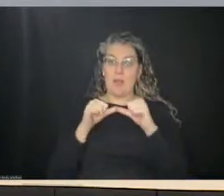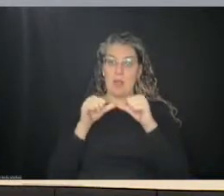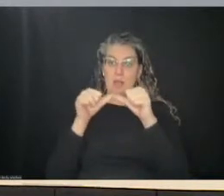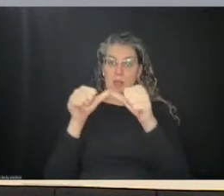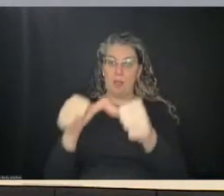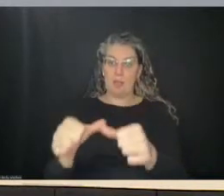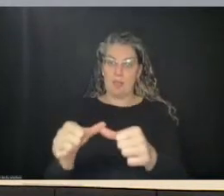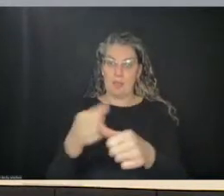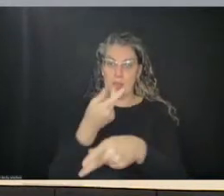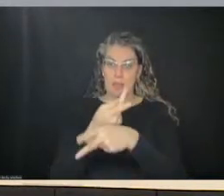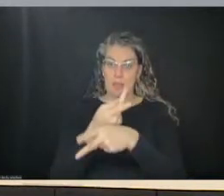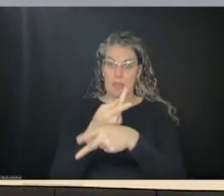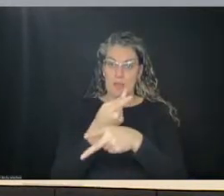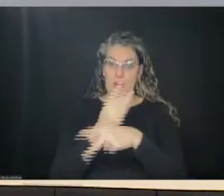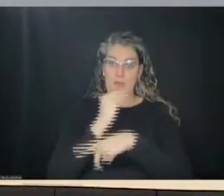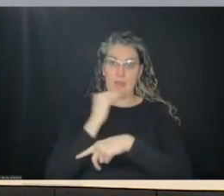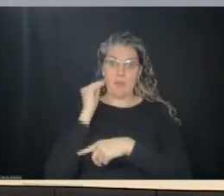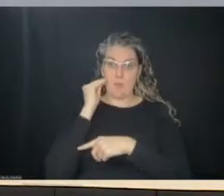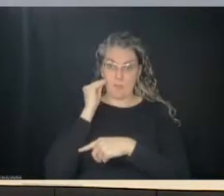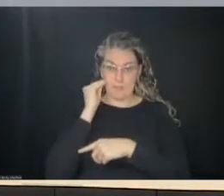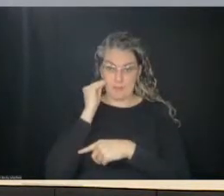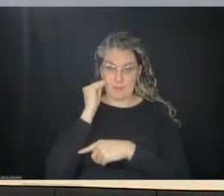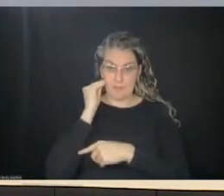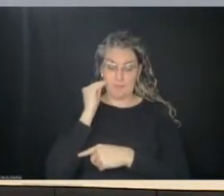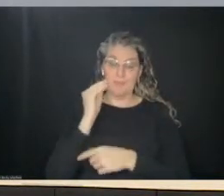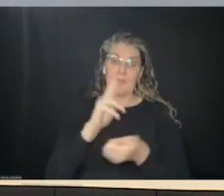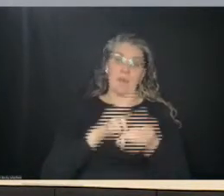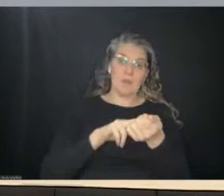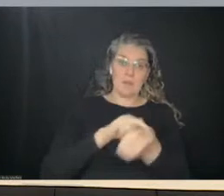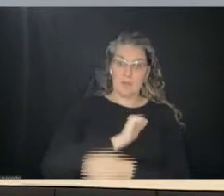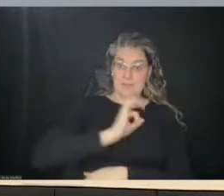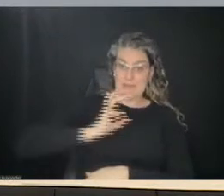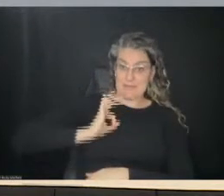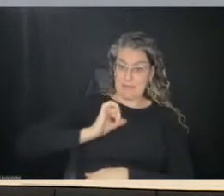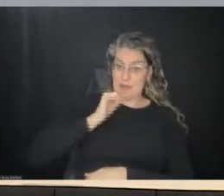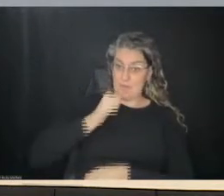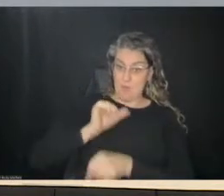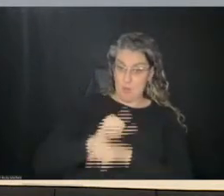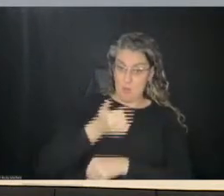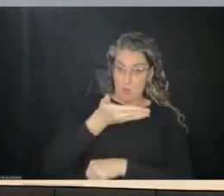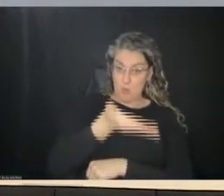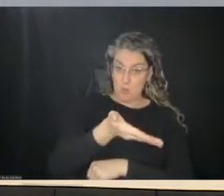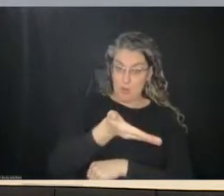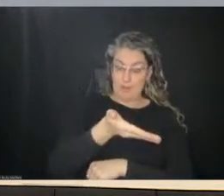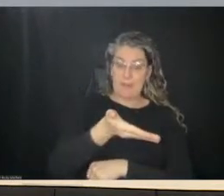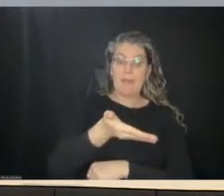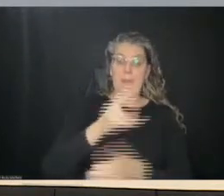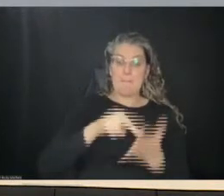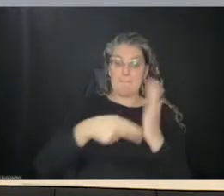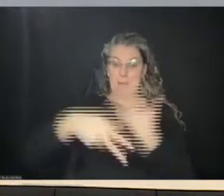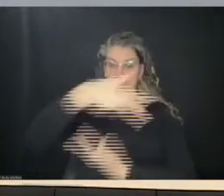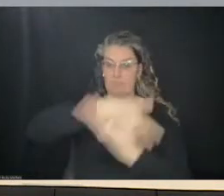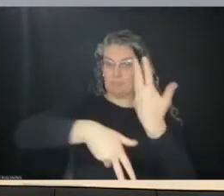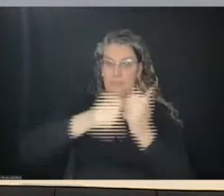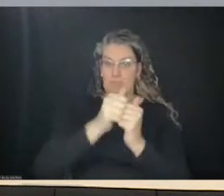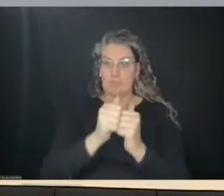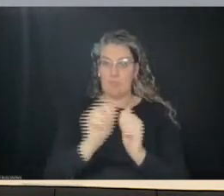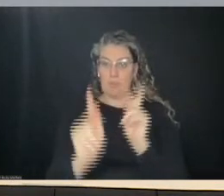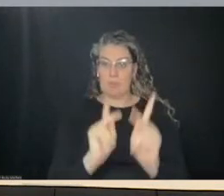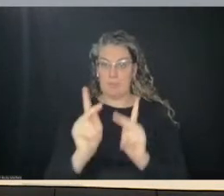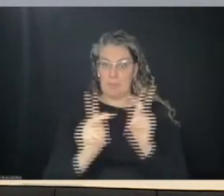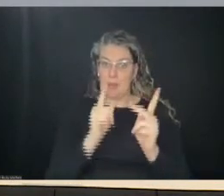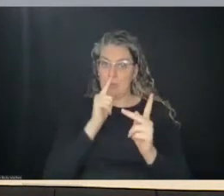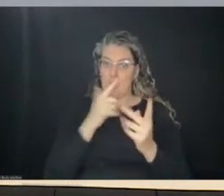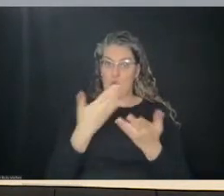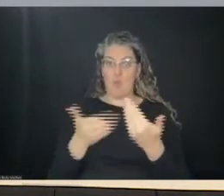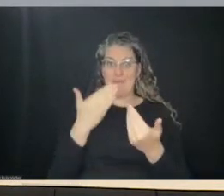members. The staff in these facilities work with people who are vulnerable to severe outcomes from COVID-19.